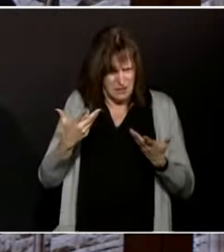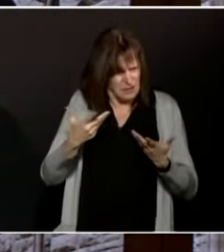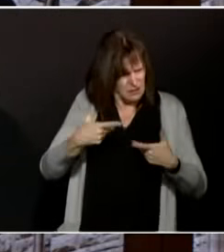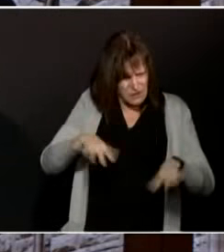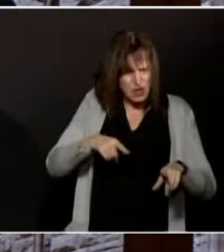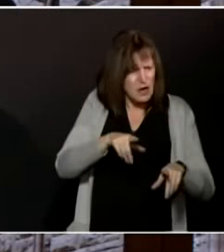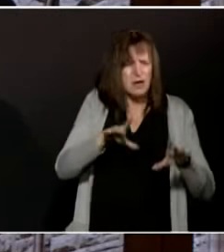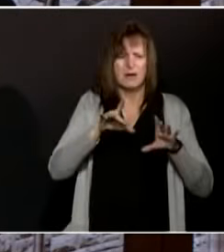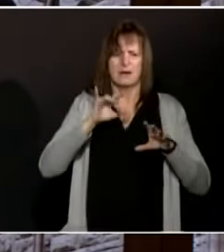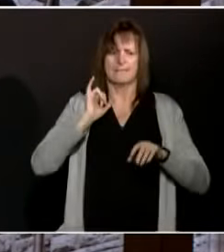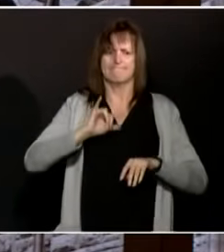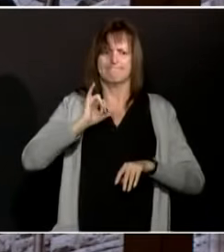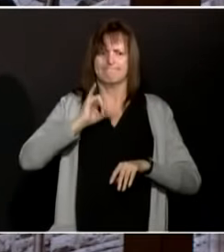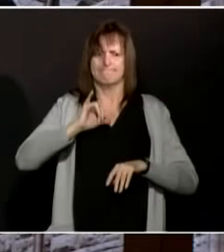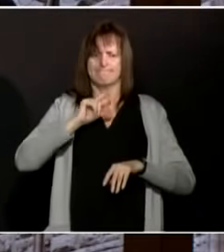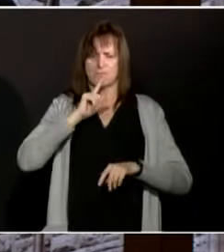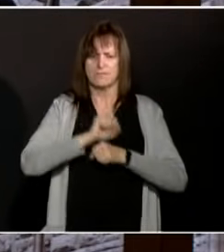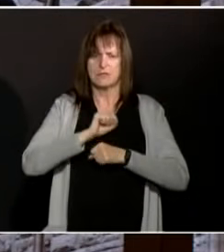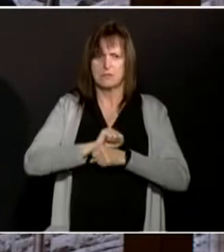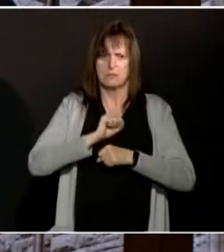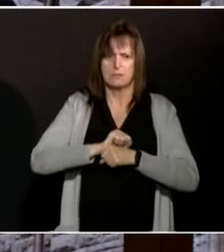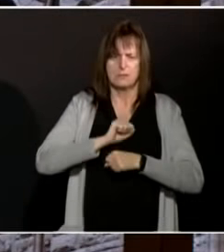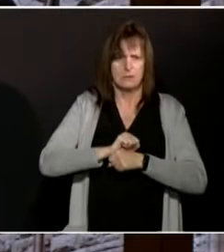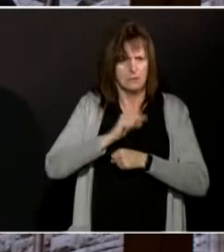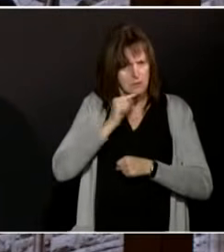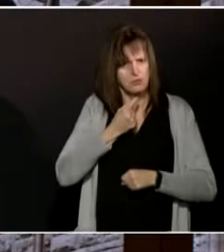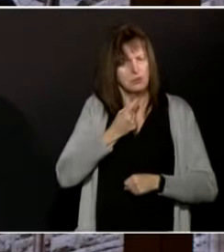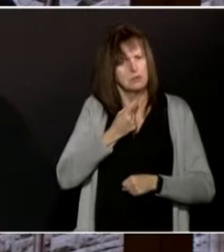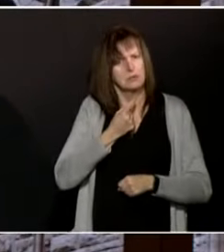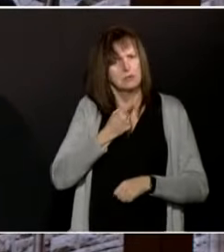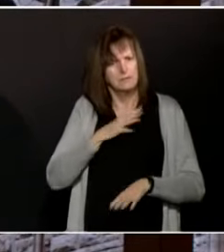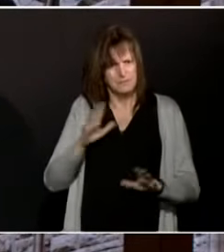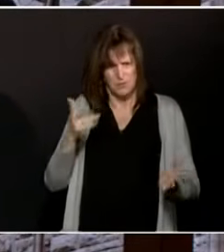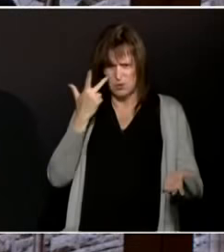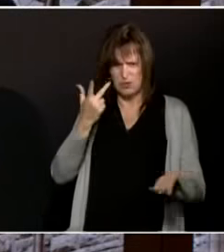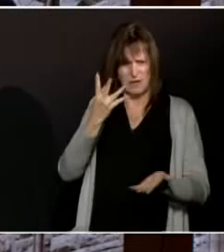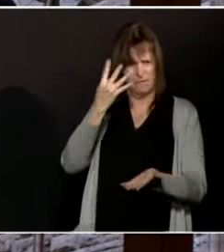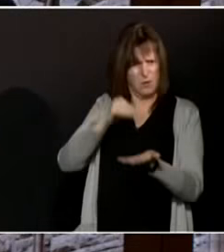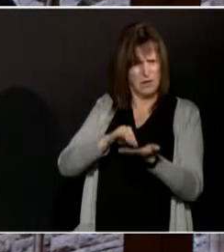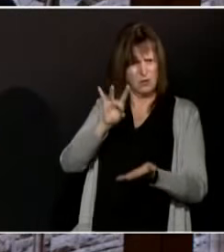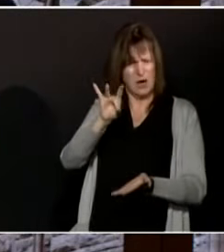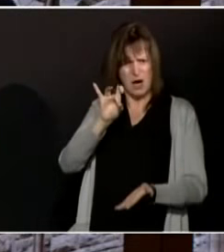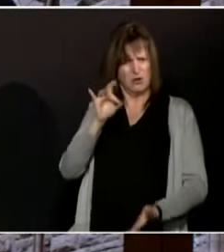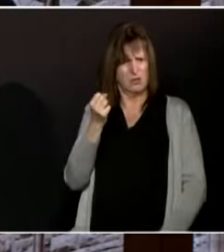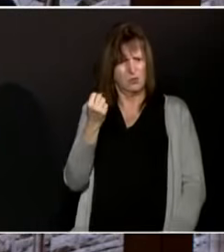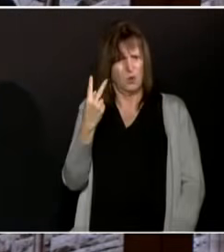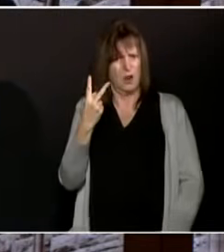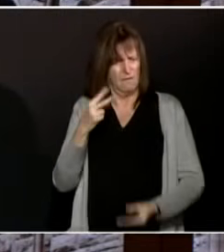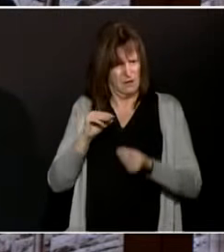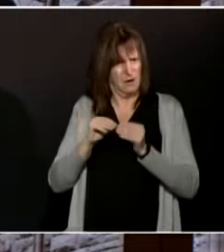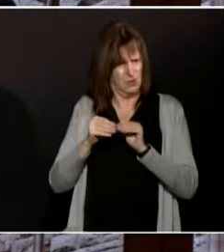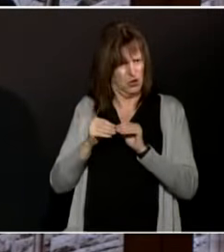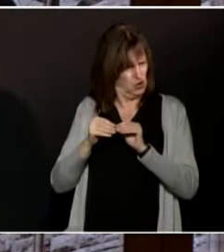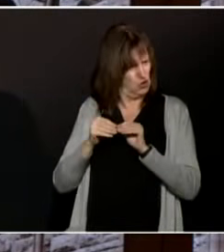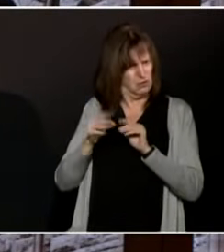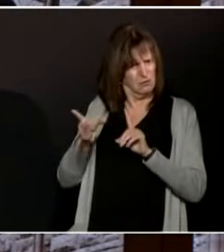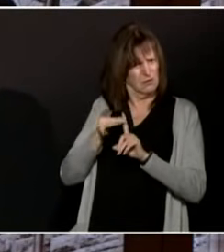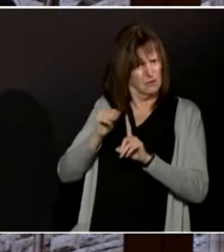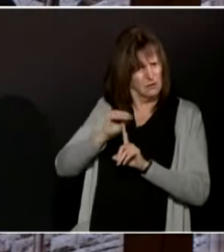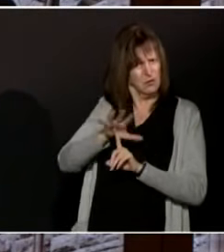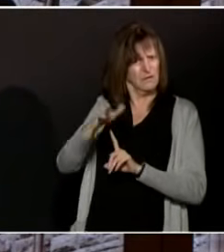that. If we look at our data for today, we have 4,812. We could actually top 5,000 before the